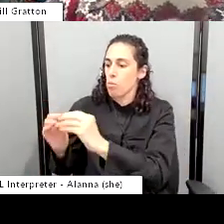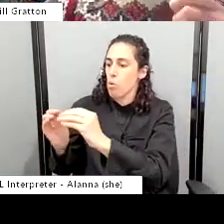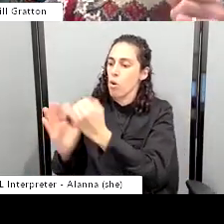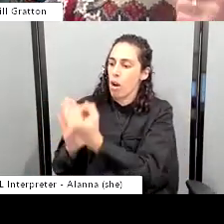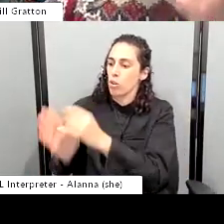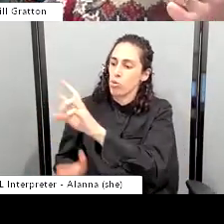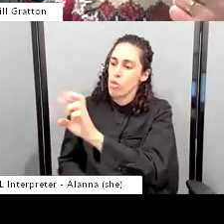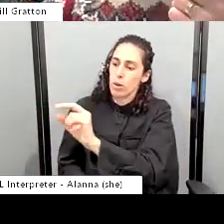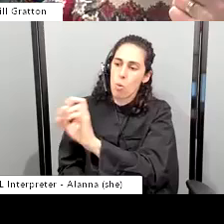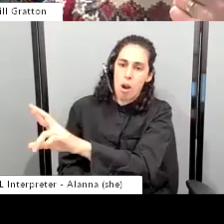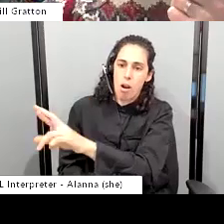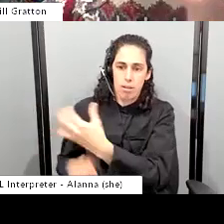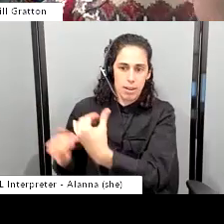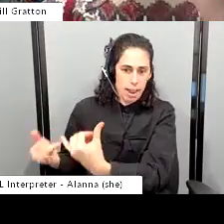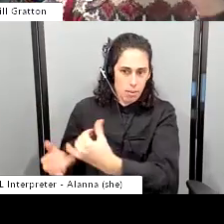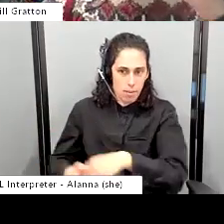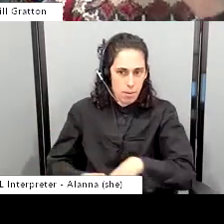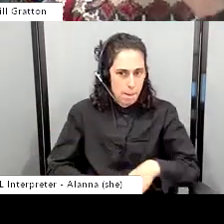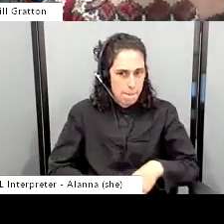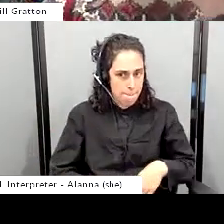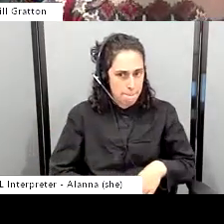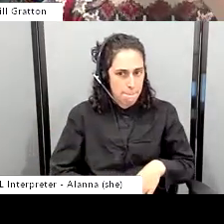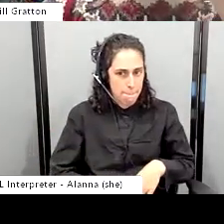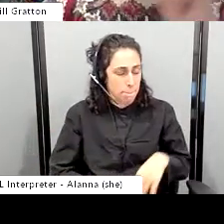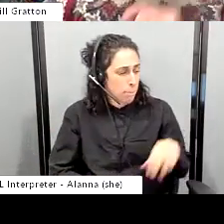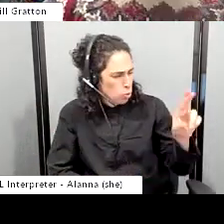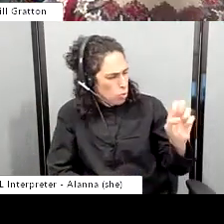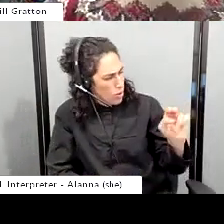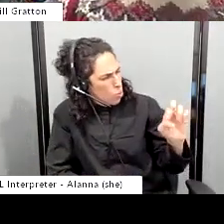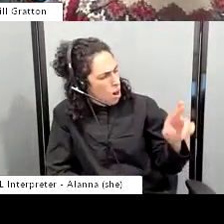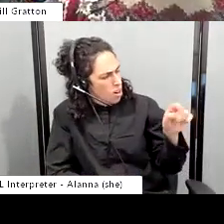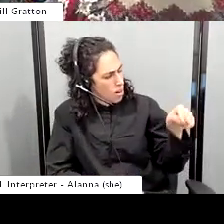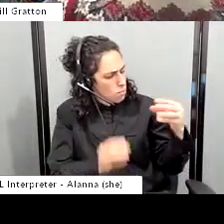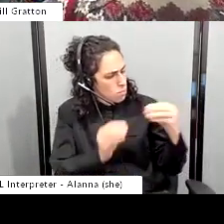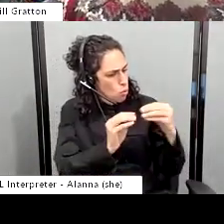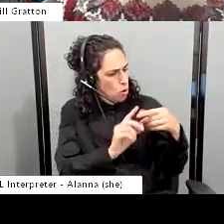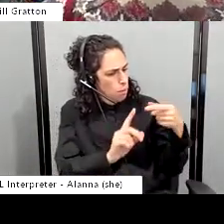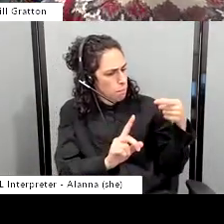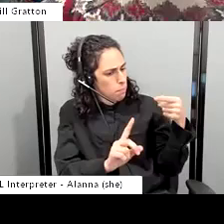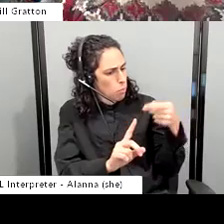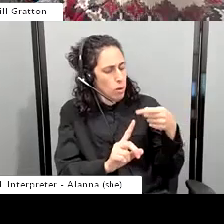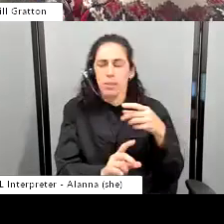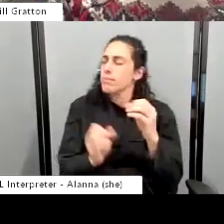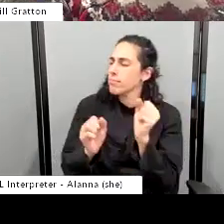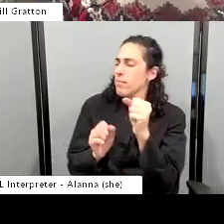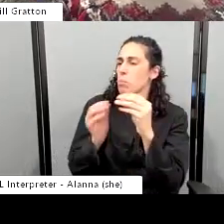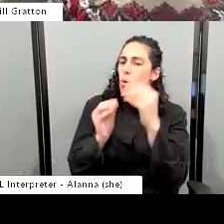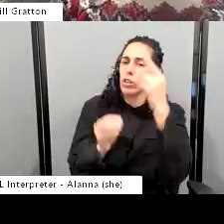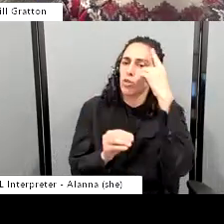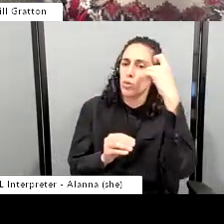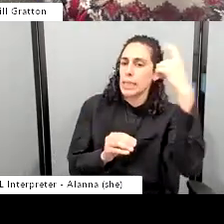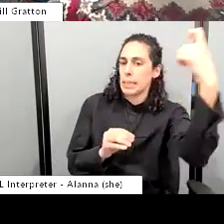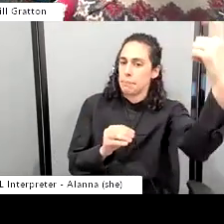he's a pointillist, right? I think he's a little dot guy, right? Kind of dreamy looking. Yeah, that's right. So he makes dreamy